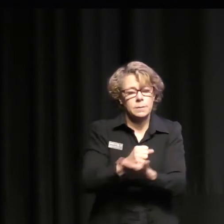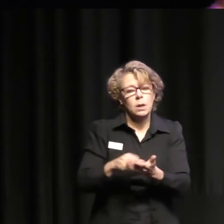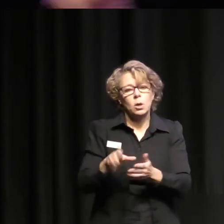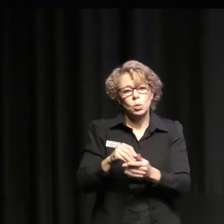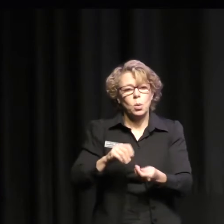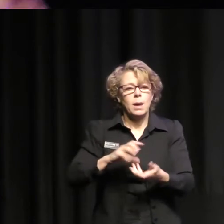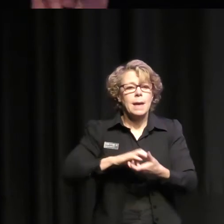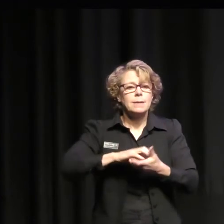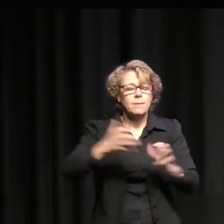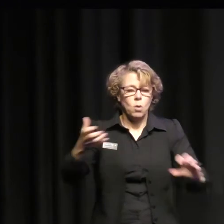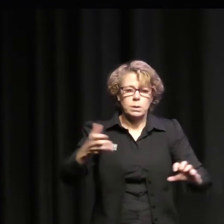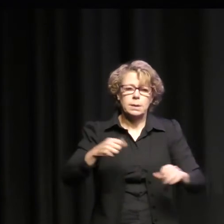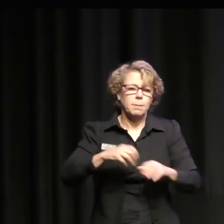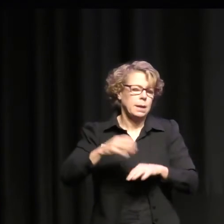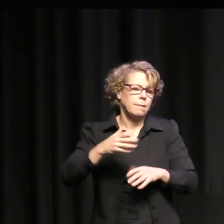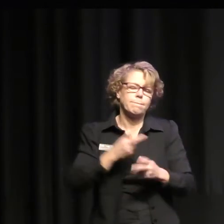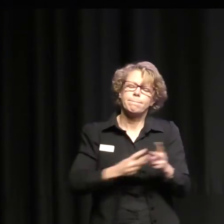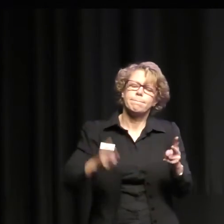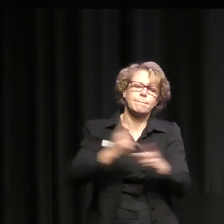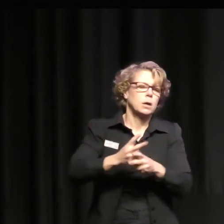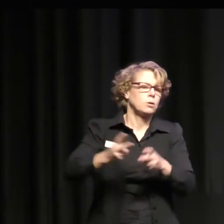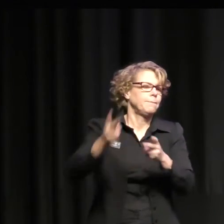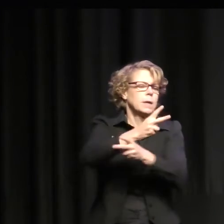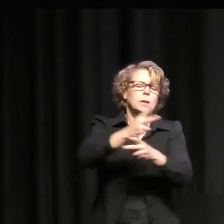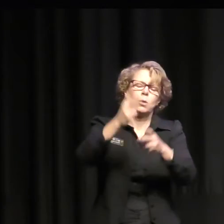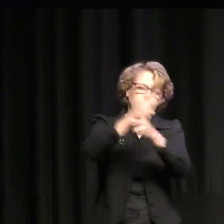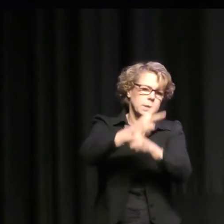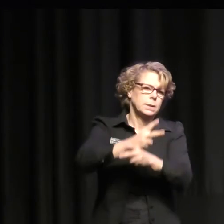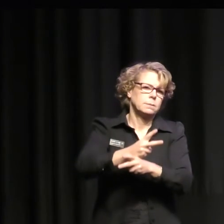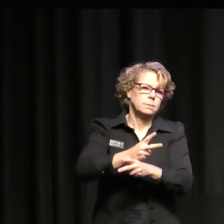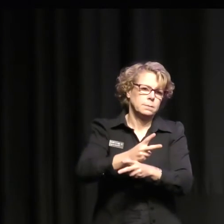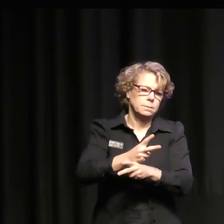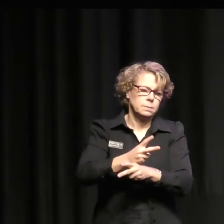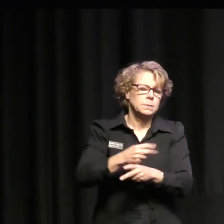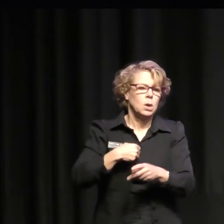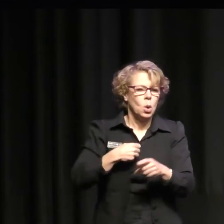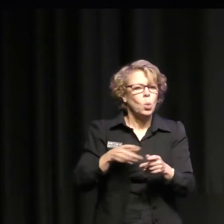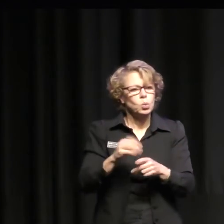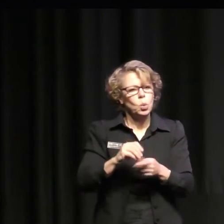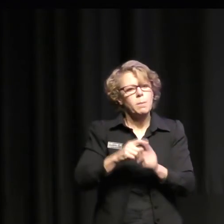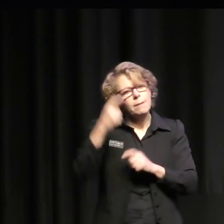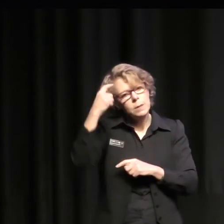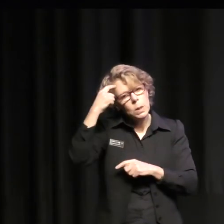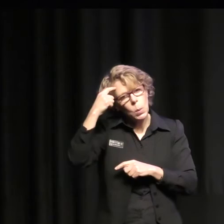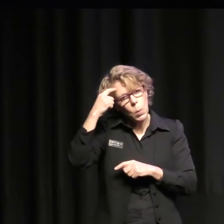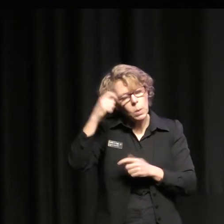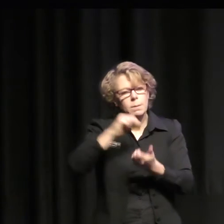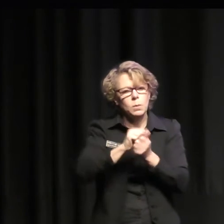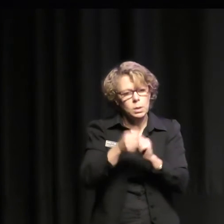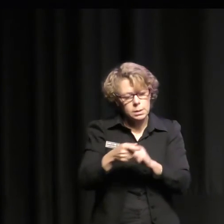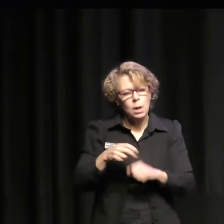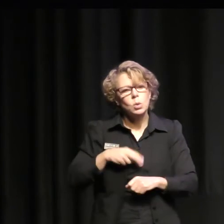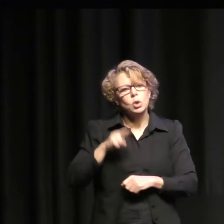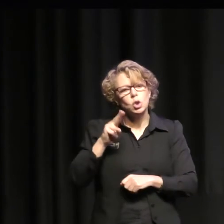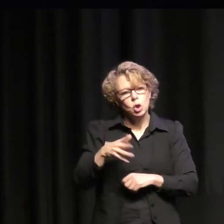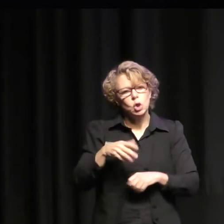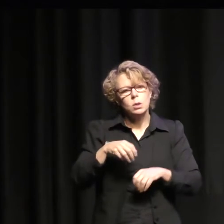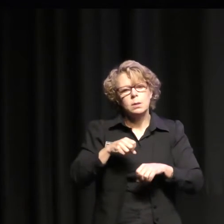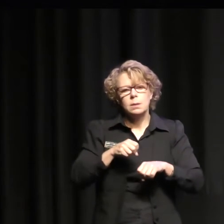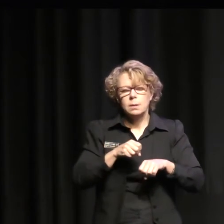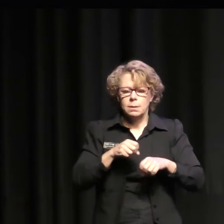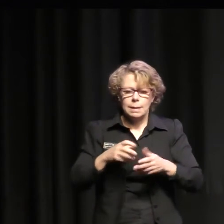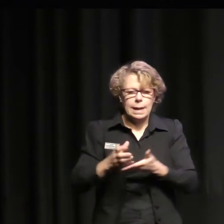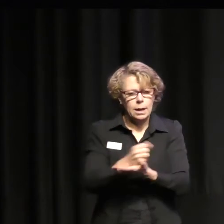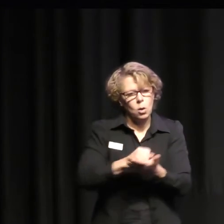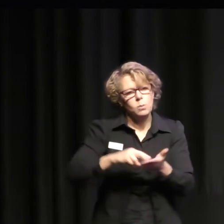turn to the far right more and more. And wisdom prevailed. a new income distribution system